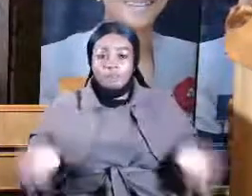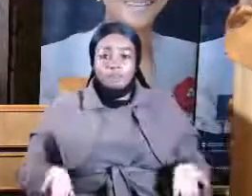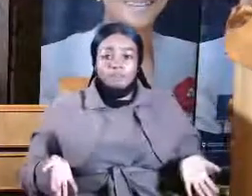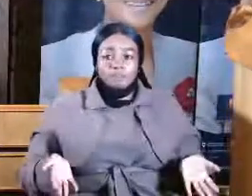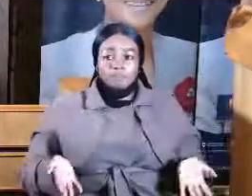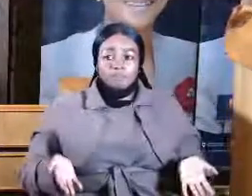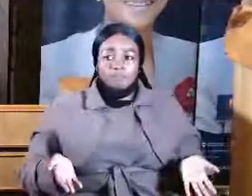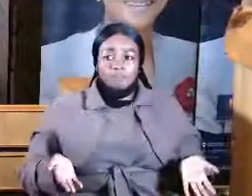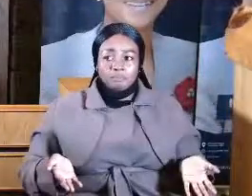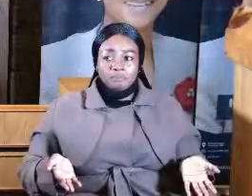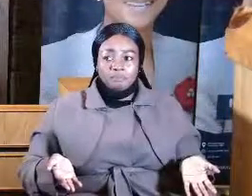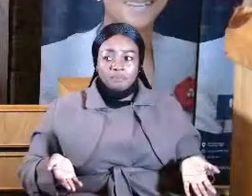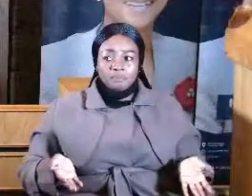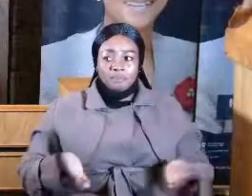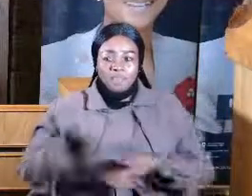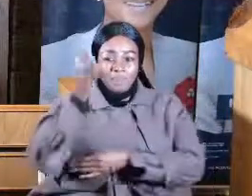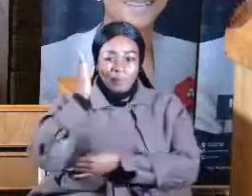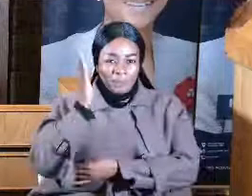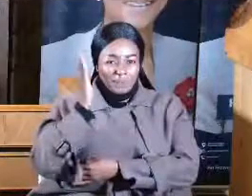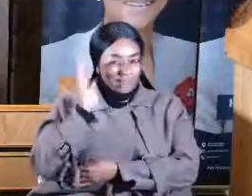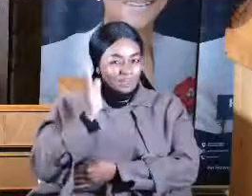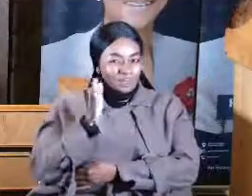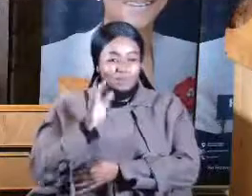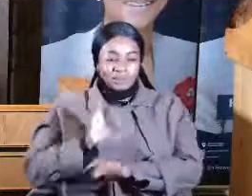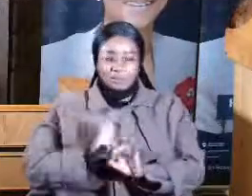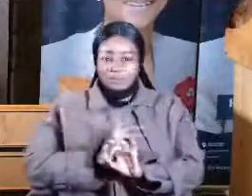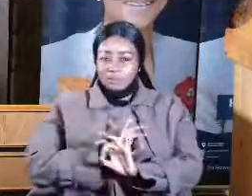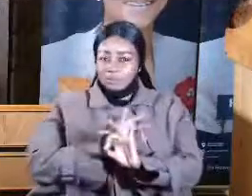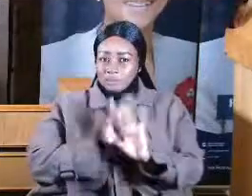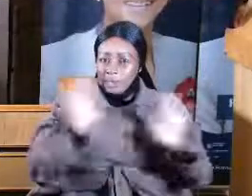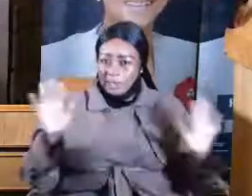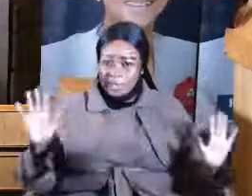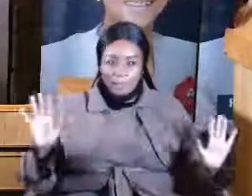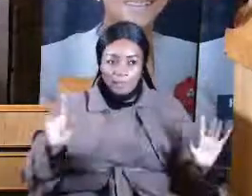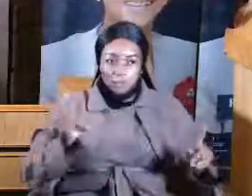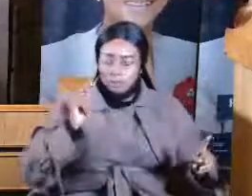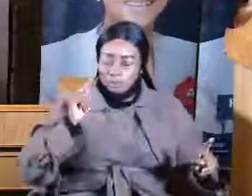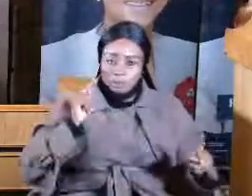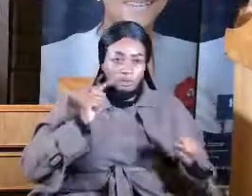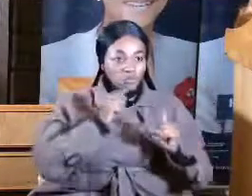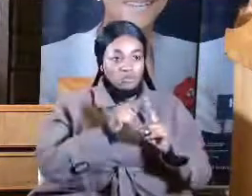look like the way our presenters were audible and were to the point.